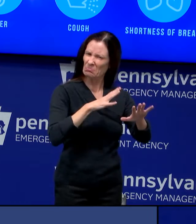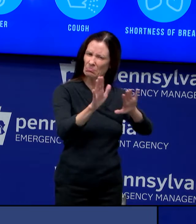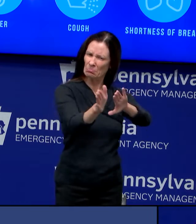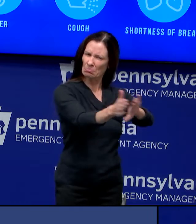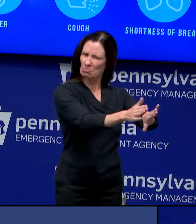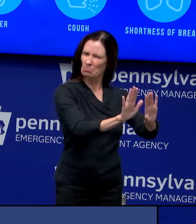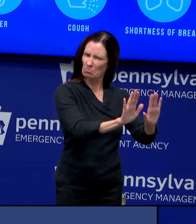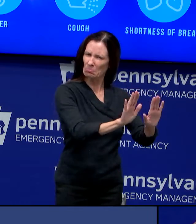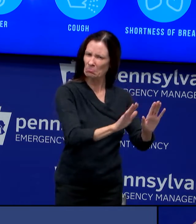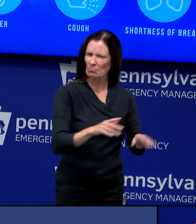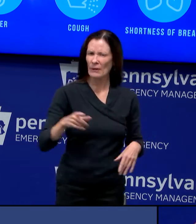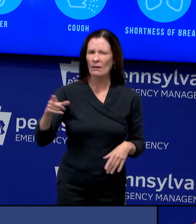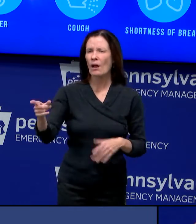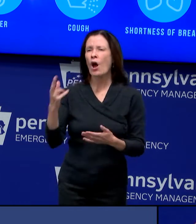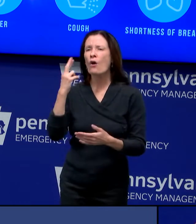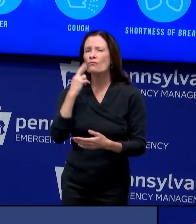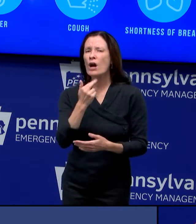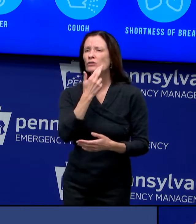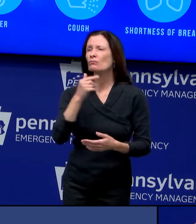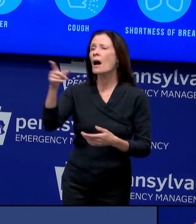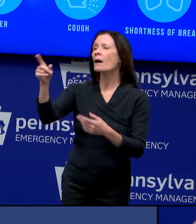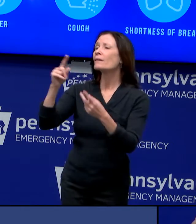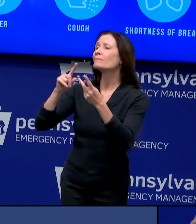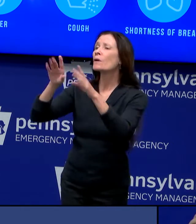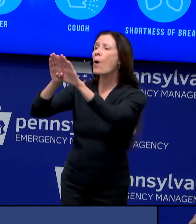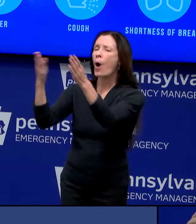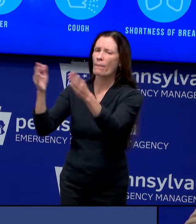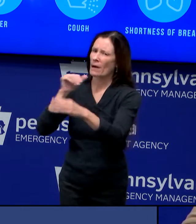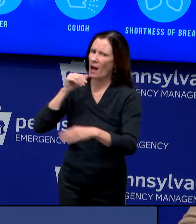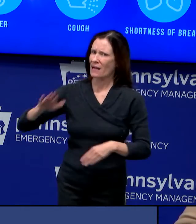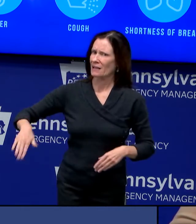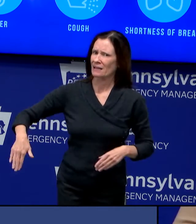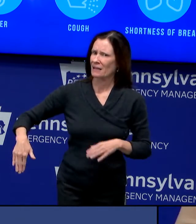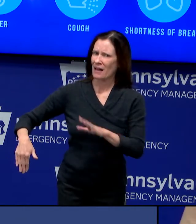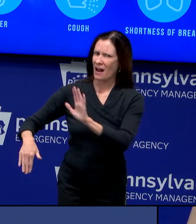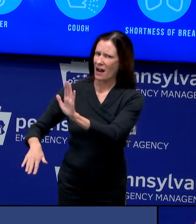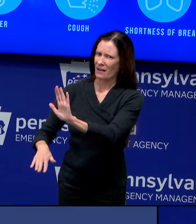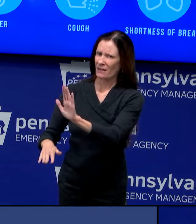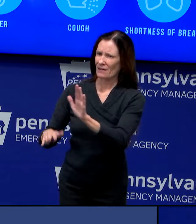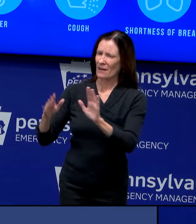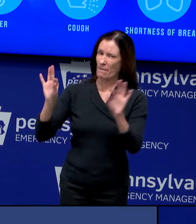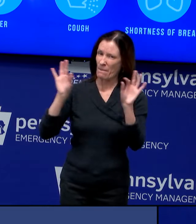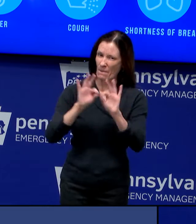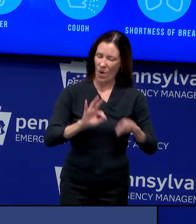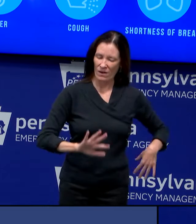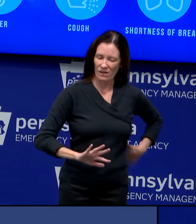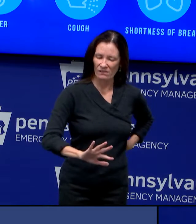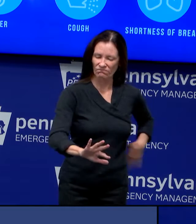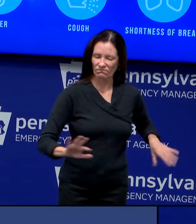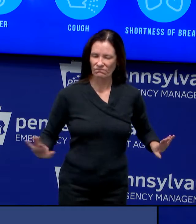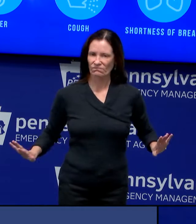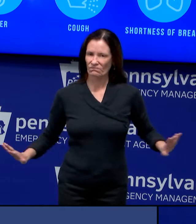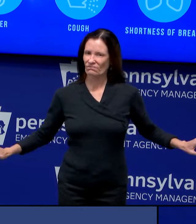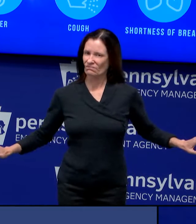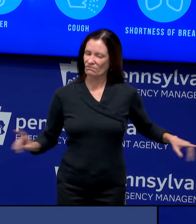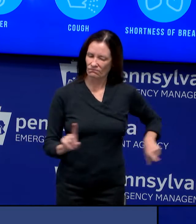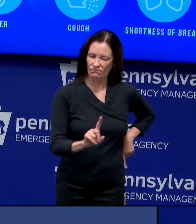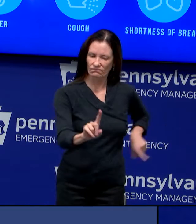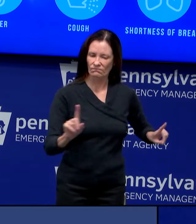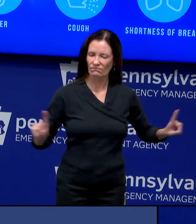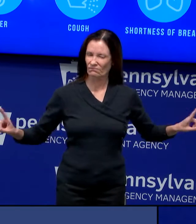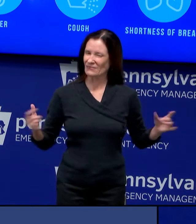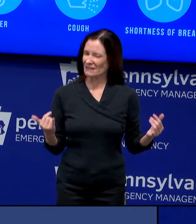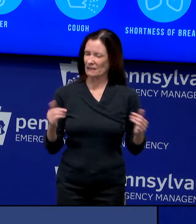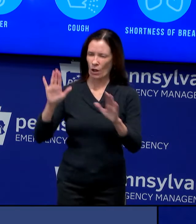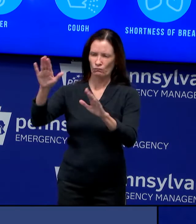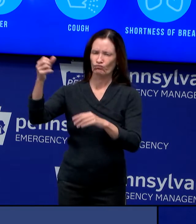other types of things because of the need for social distancing. And then finally, WKOK